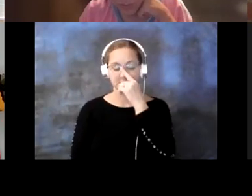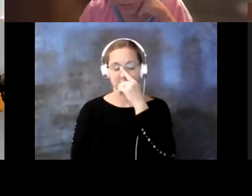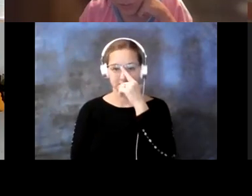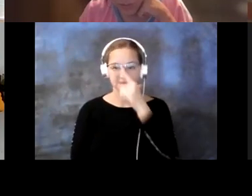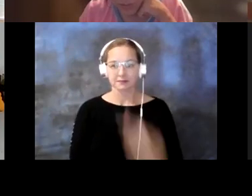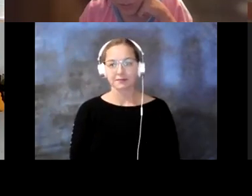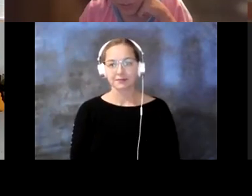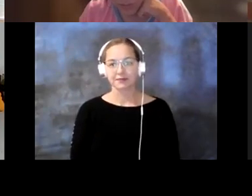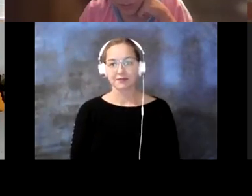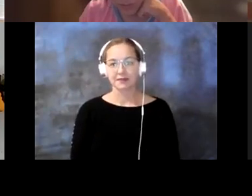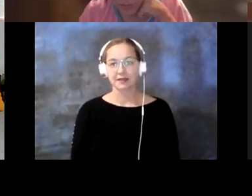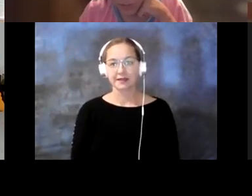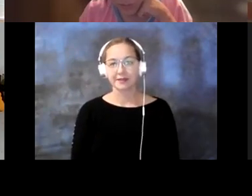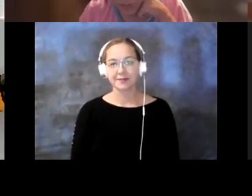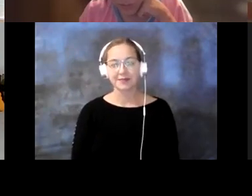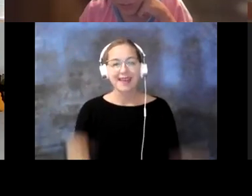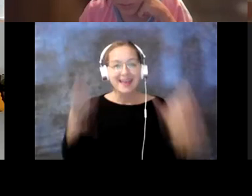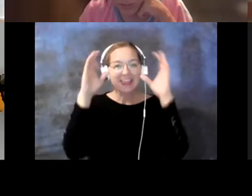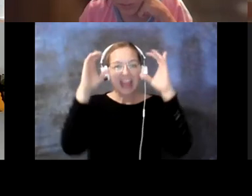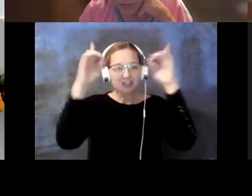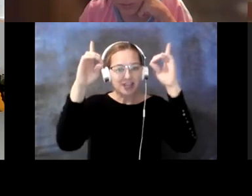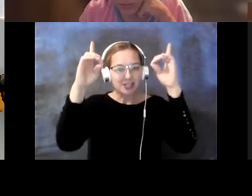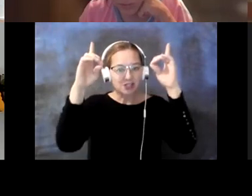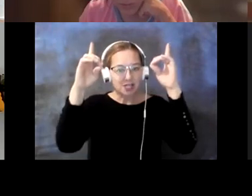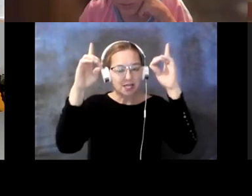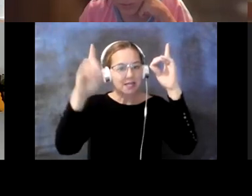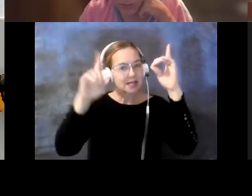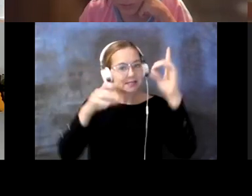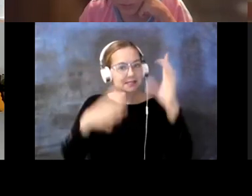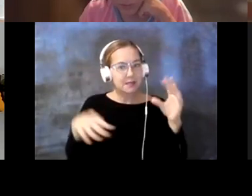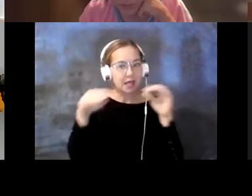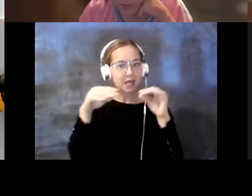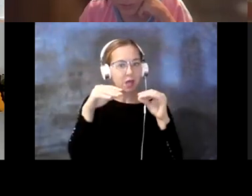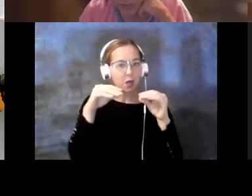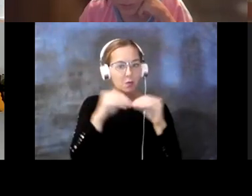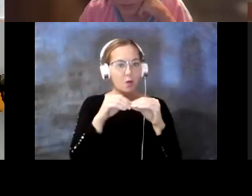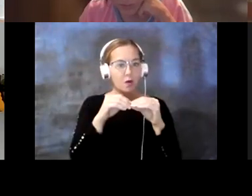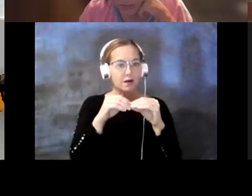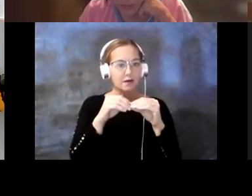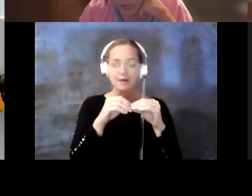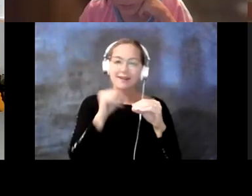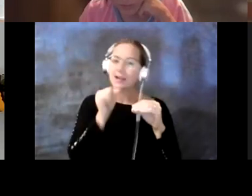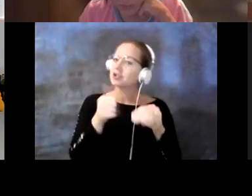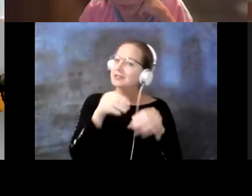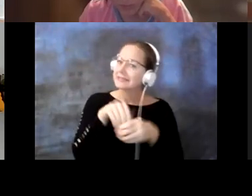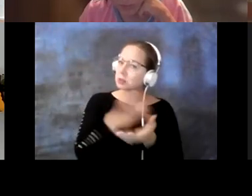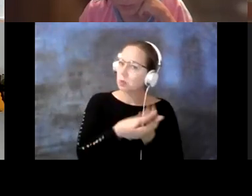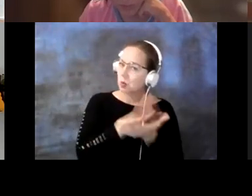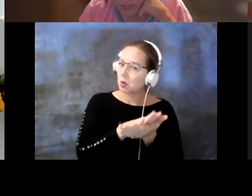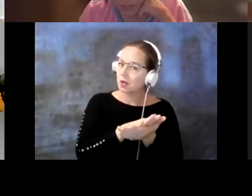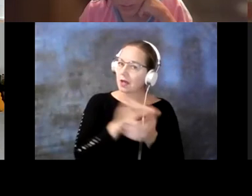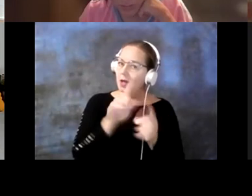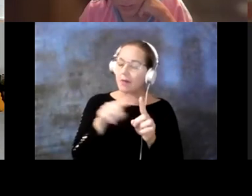the education needs to be more, not just in school, but in